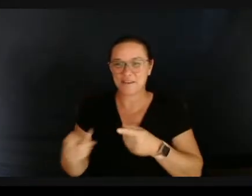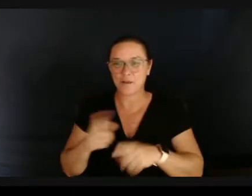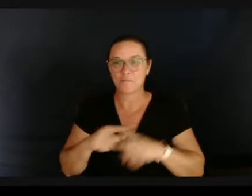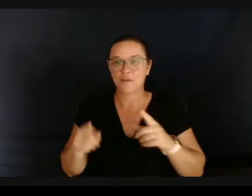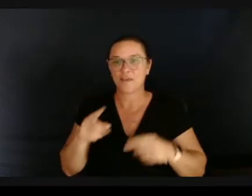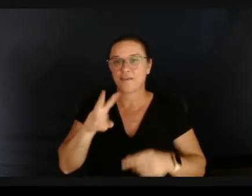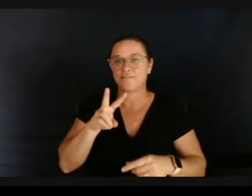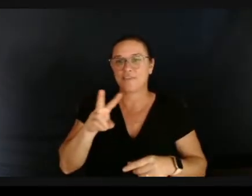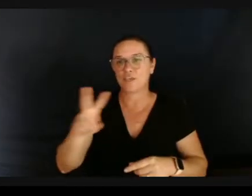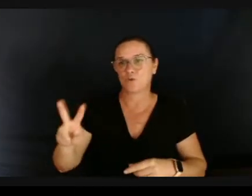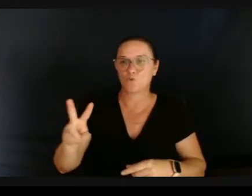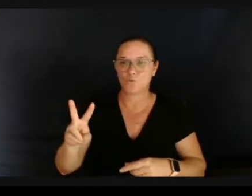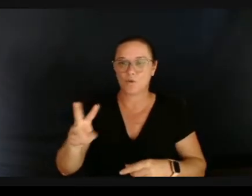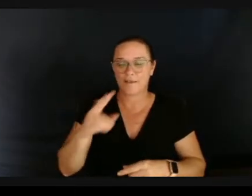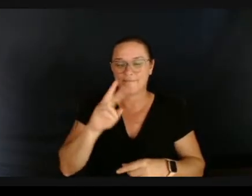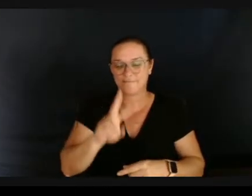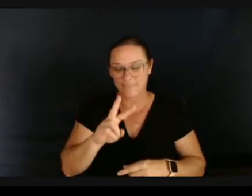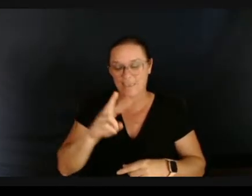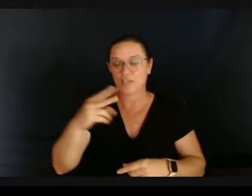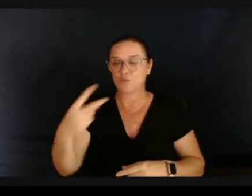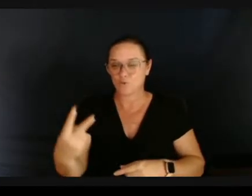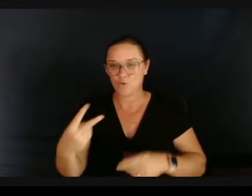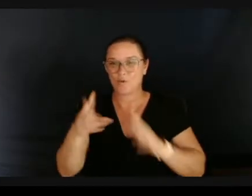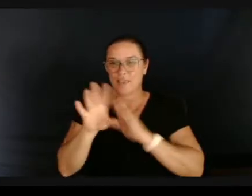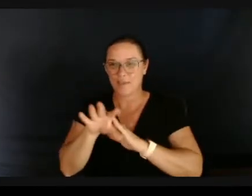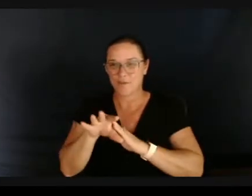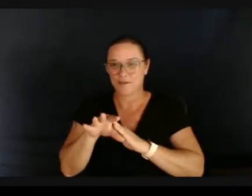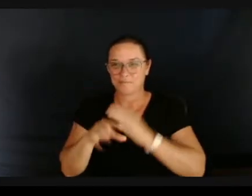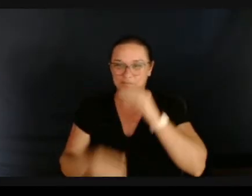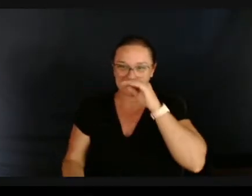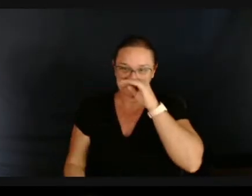V2 camera once again as well.